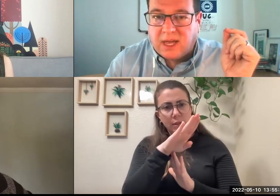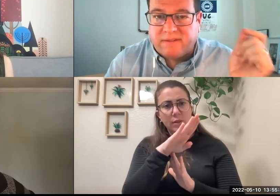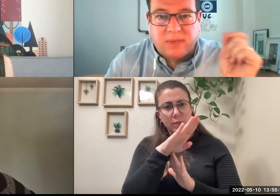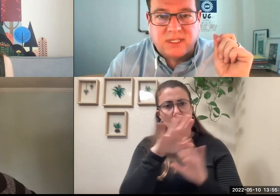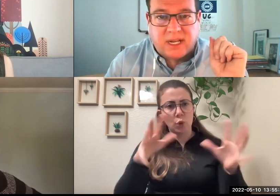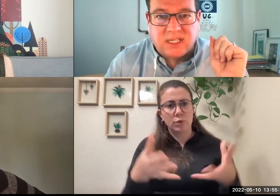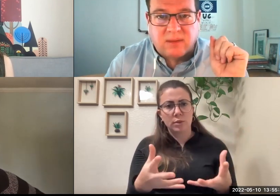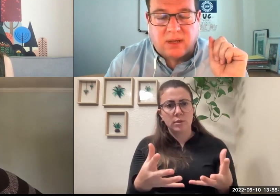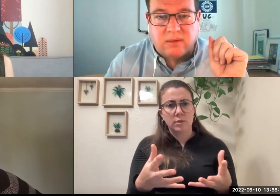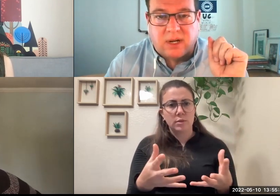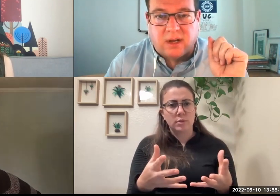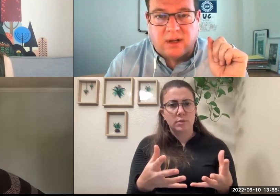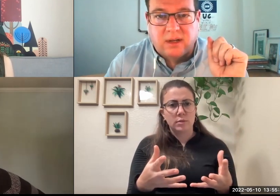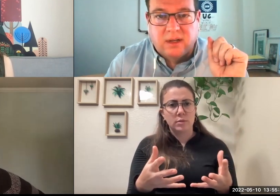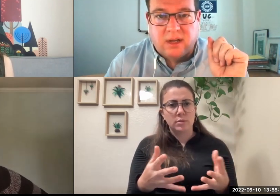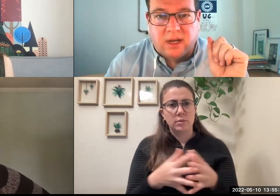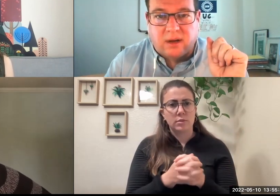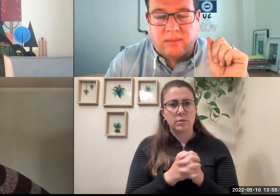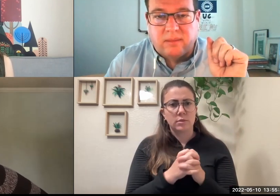you'll not find me to say a nice thing about